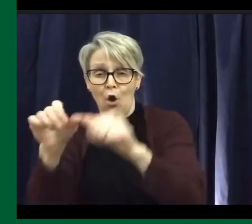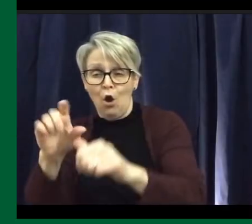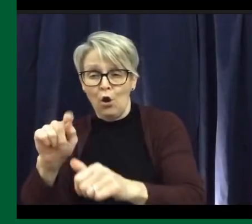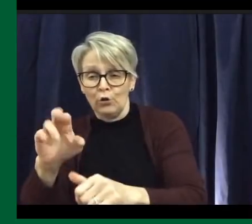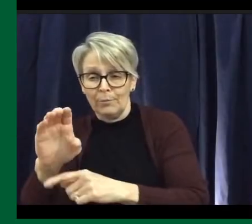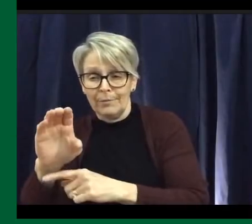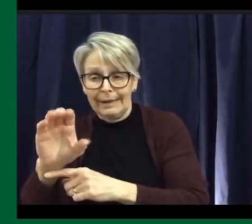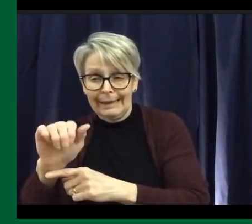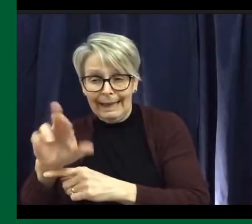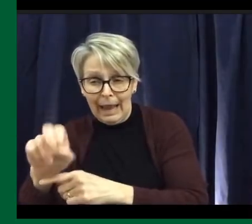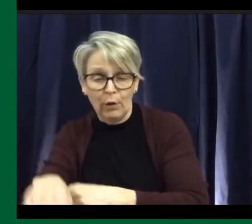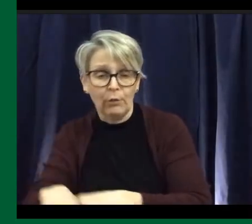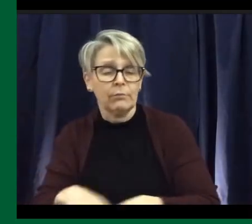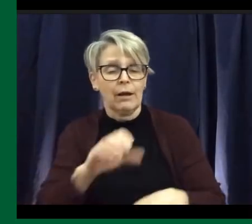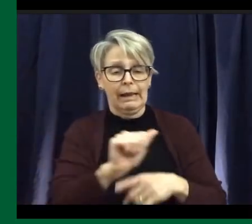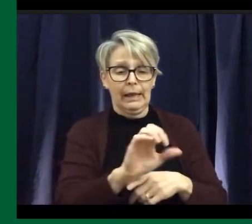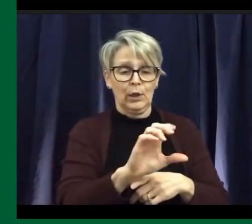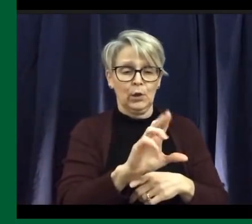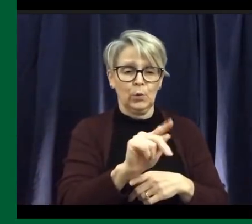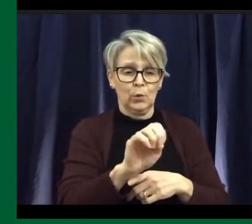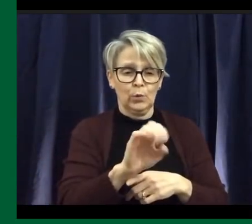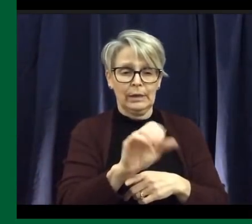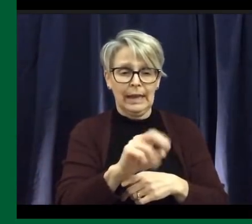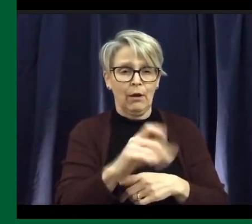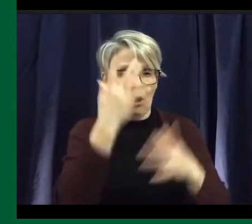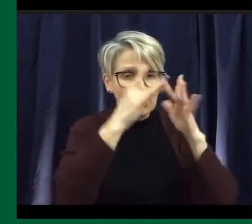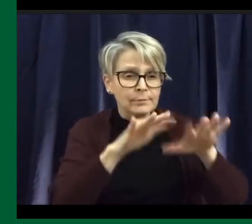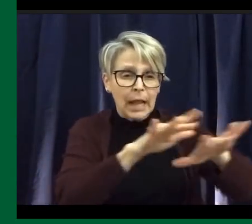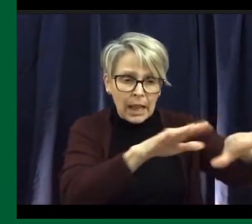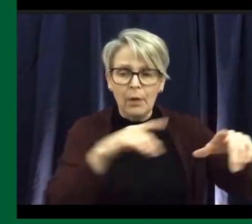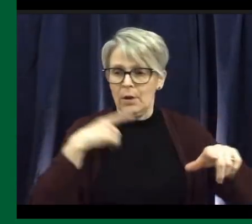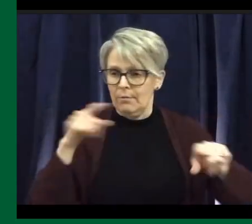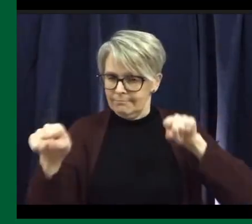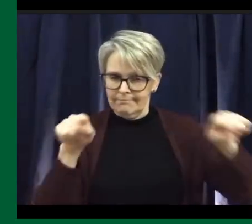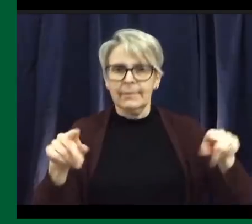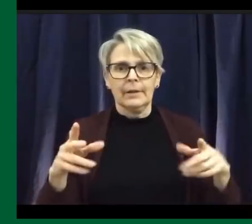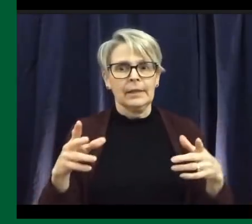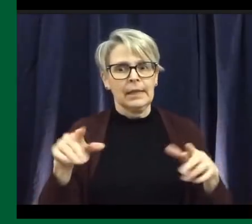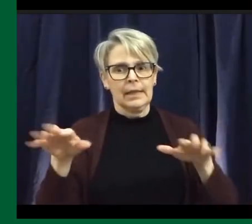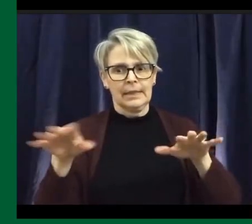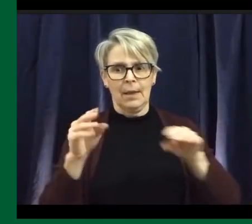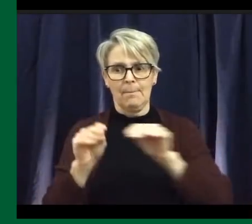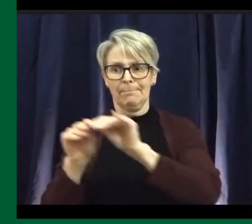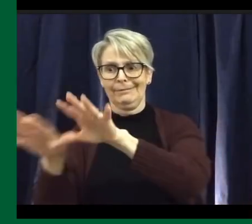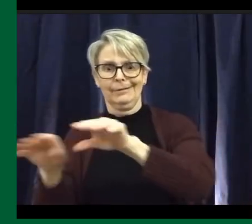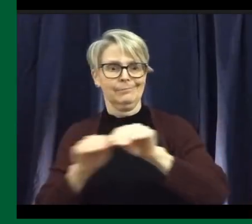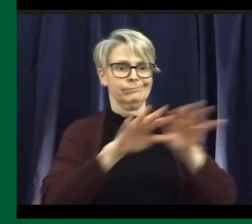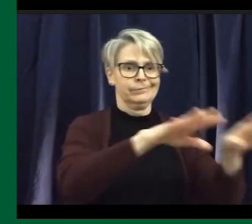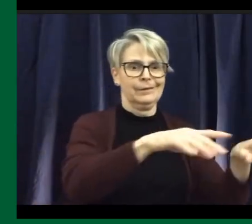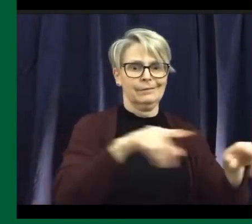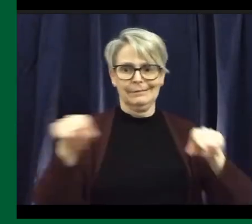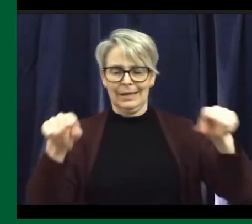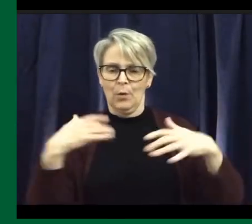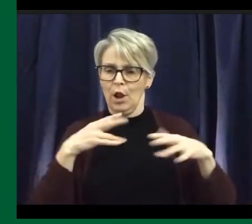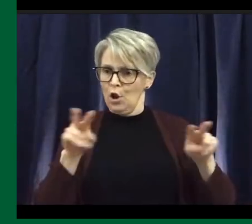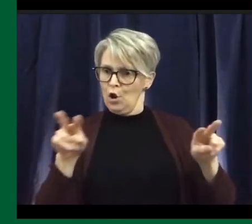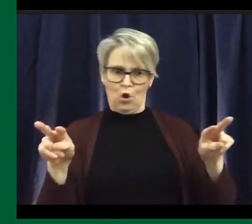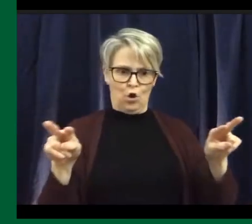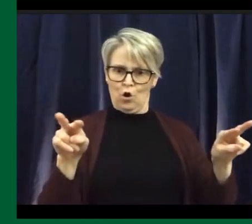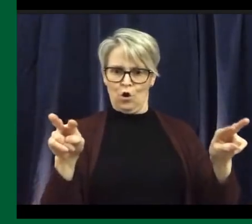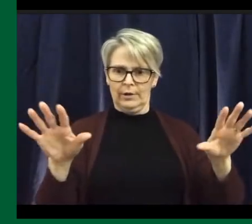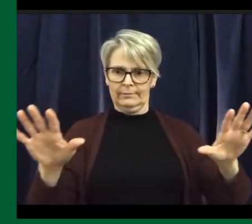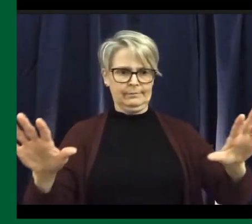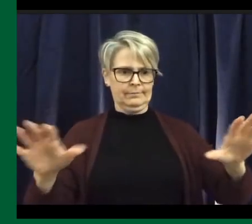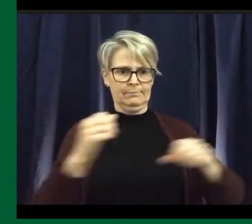have some of the most vulnerable and where we've seen a large impact of outbreaks, both in long-term care and in acute care, where we've